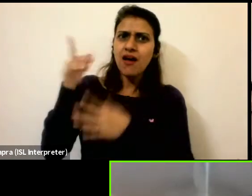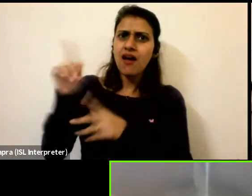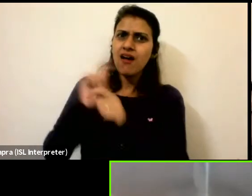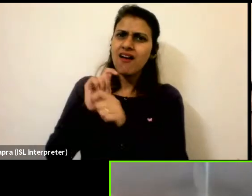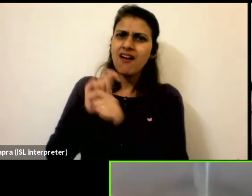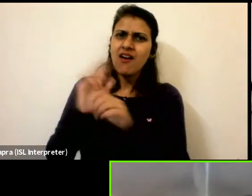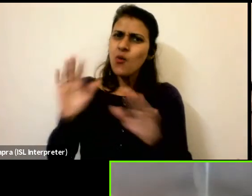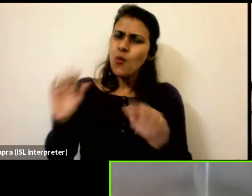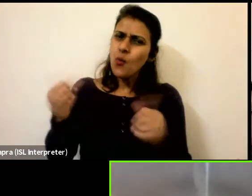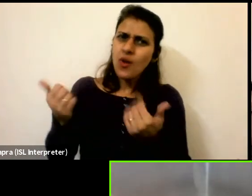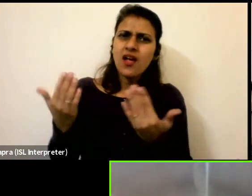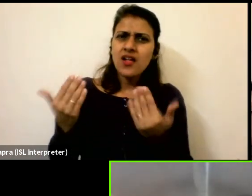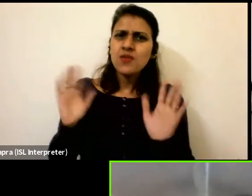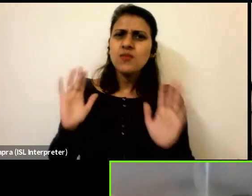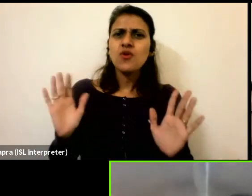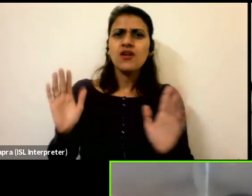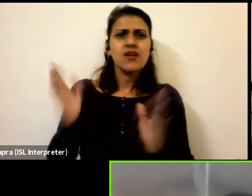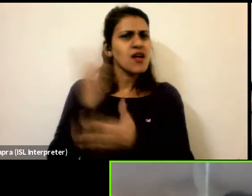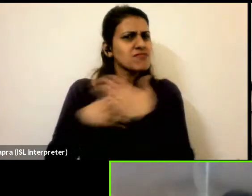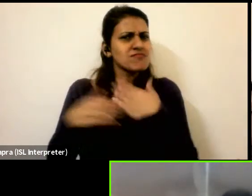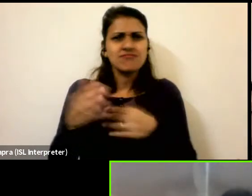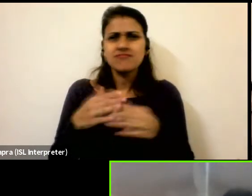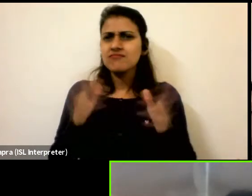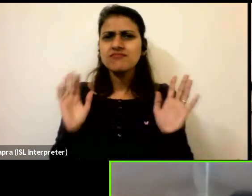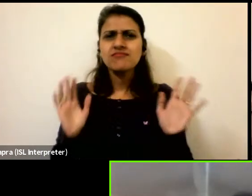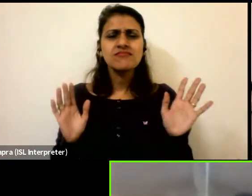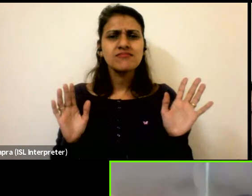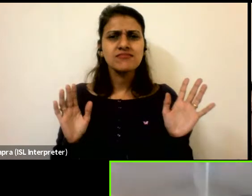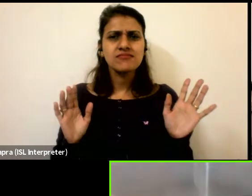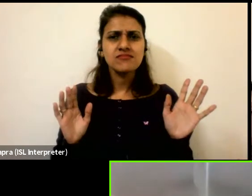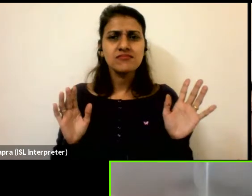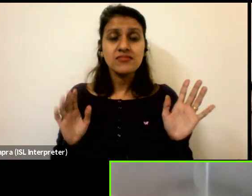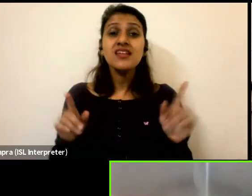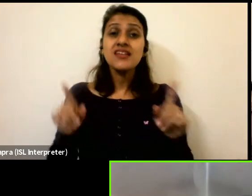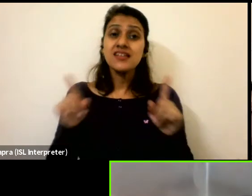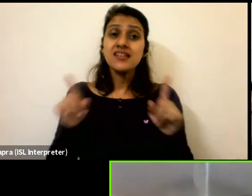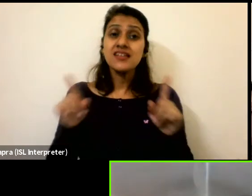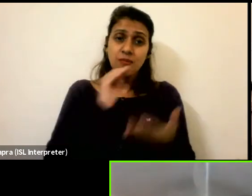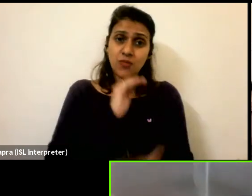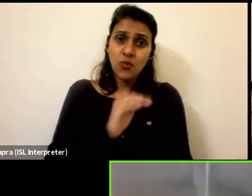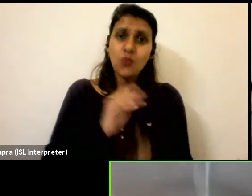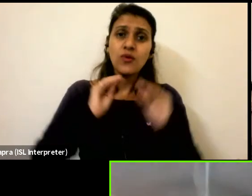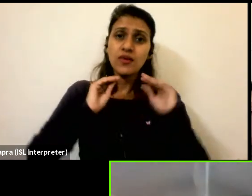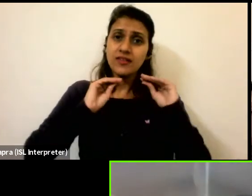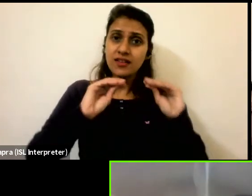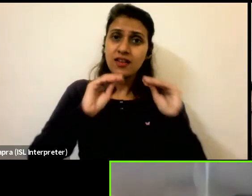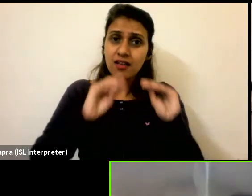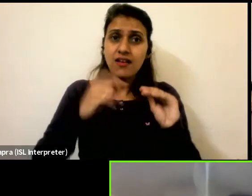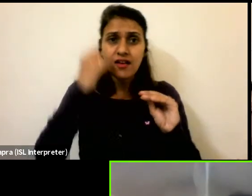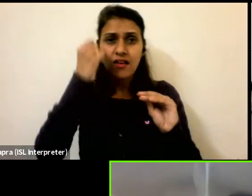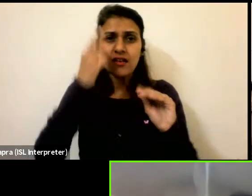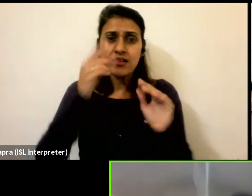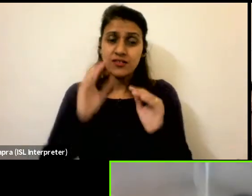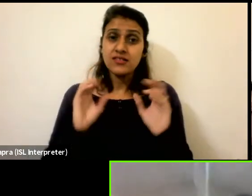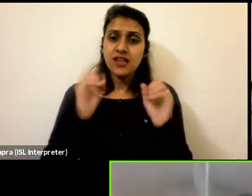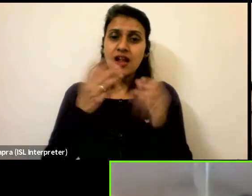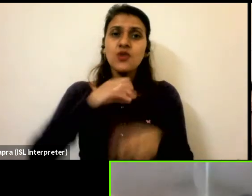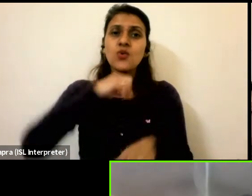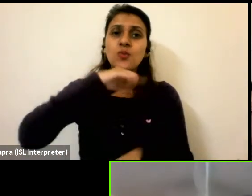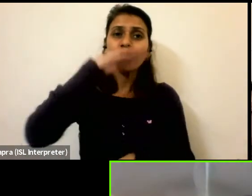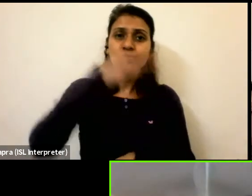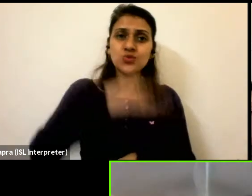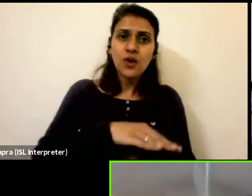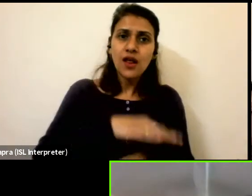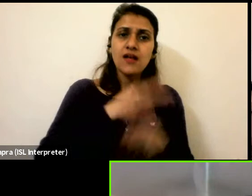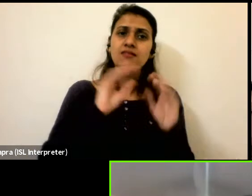So, unless and until we expose our children to these things from the very beginning,